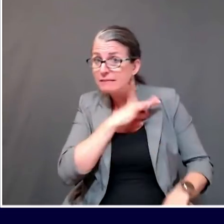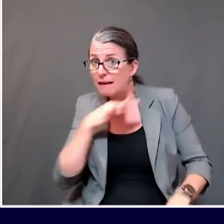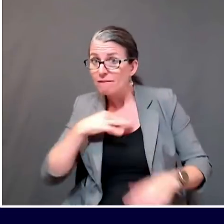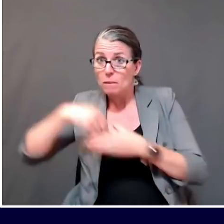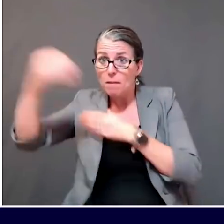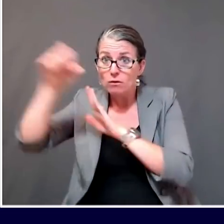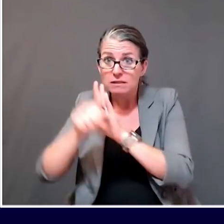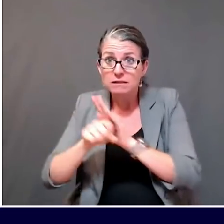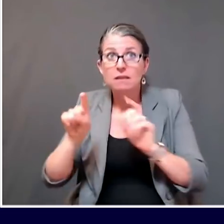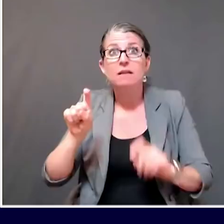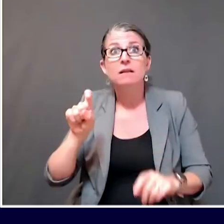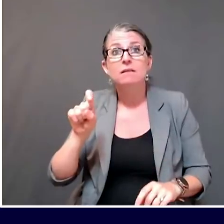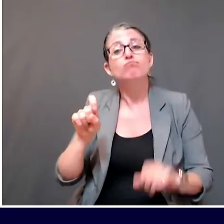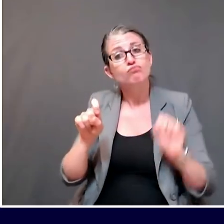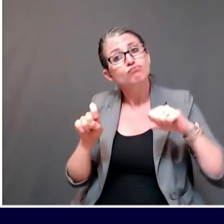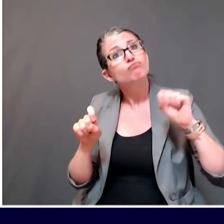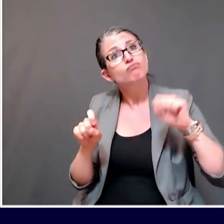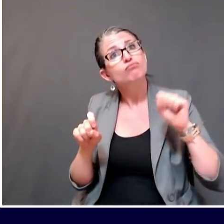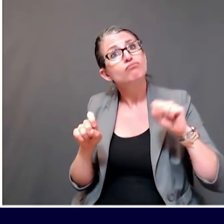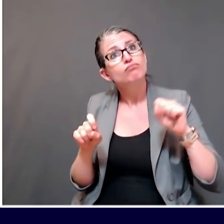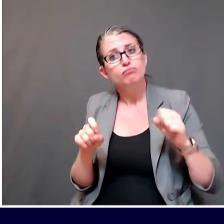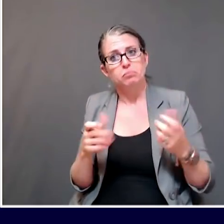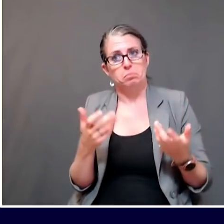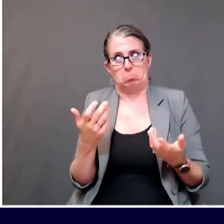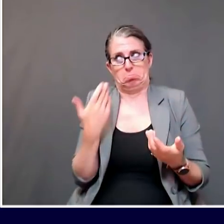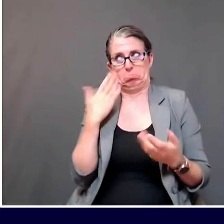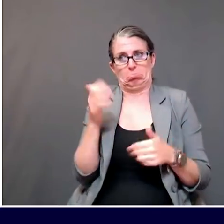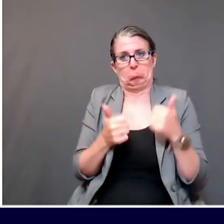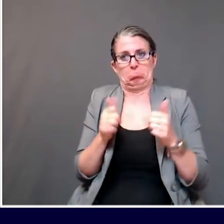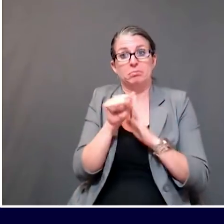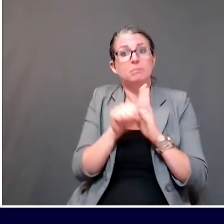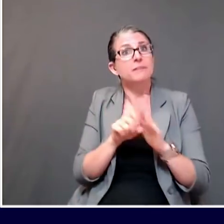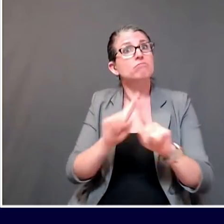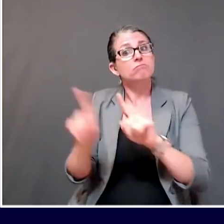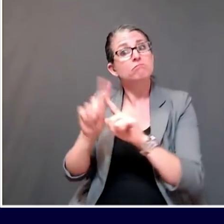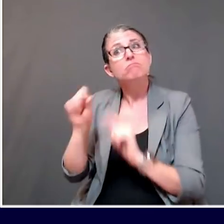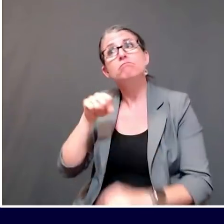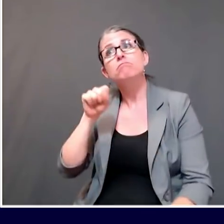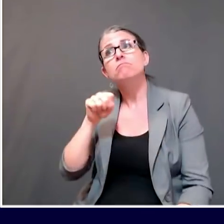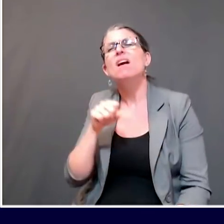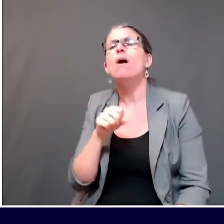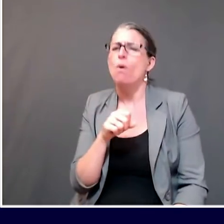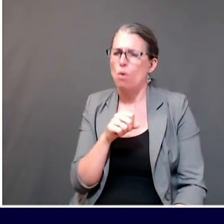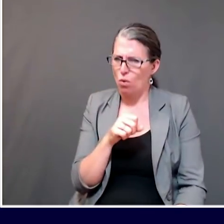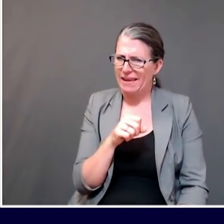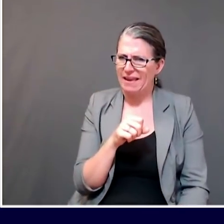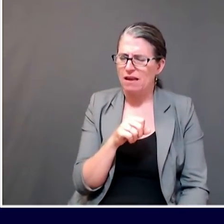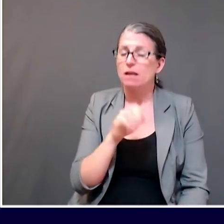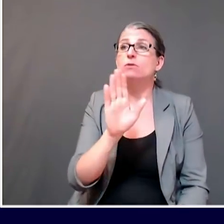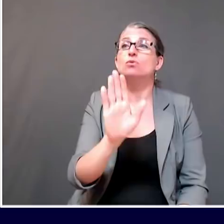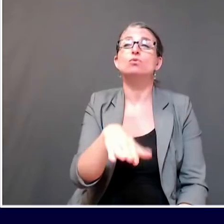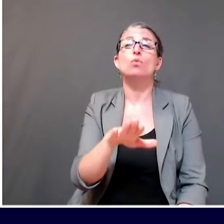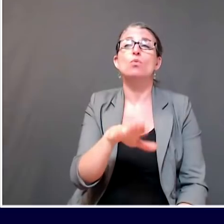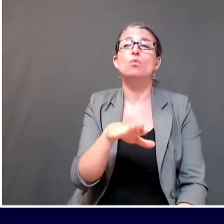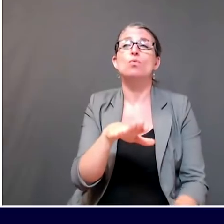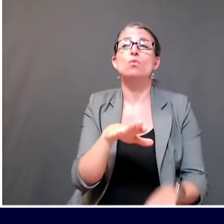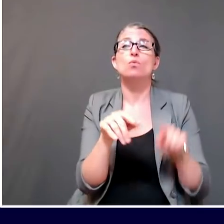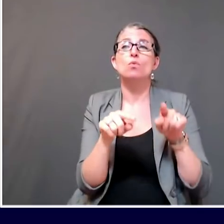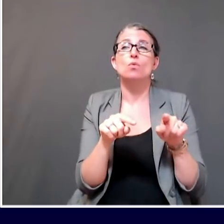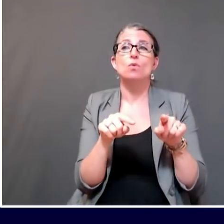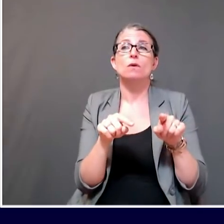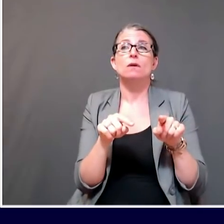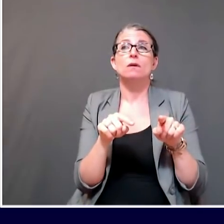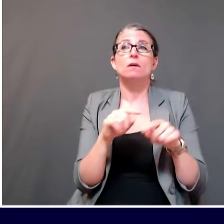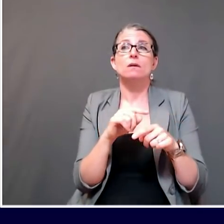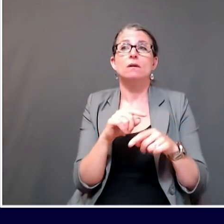Okay, and then you said that there were originally 19 that tested positive, and none of them ended up being positive. That